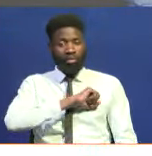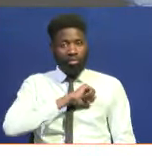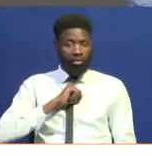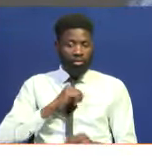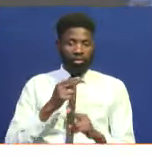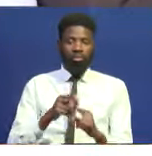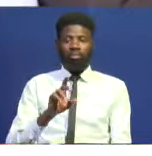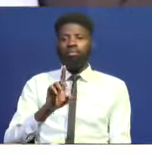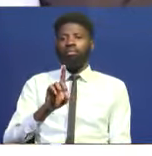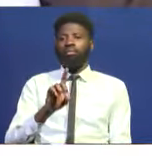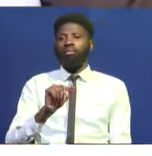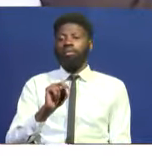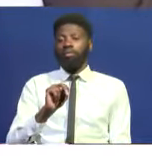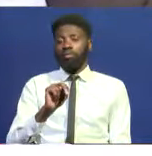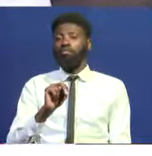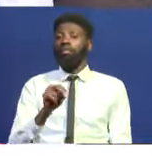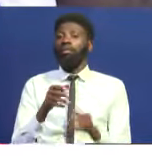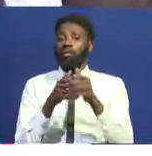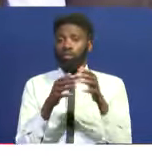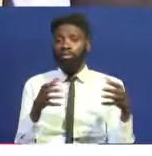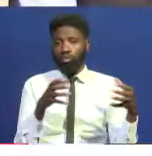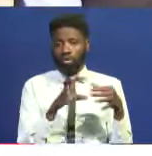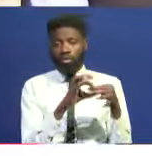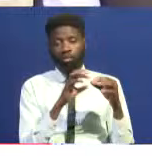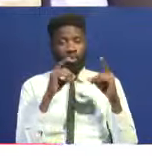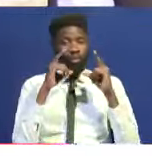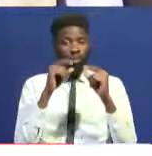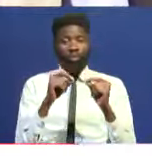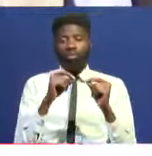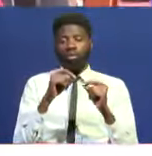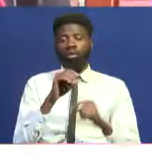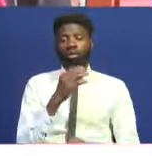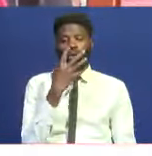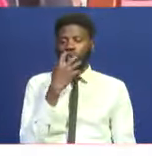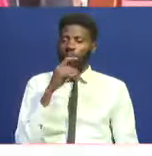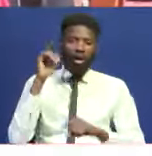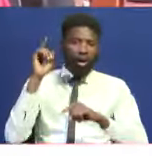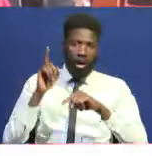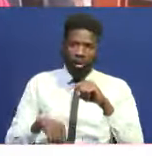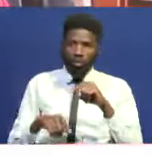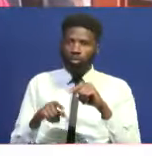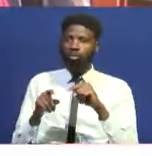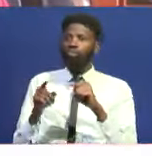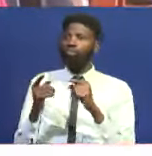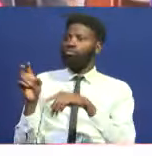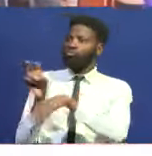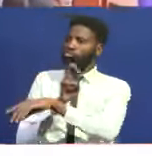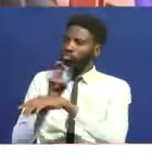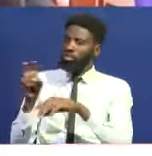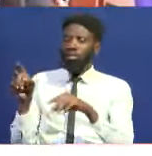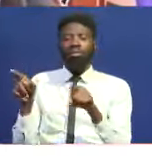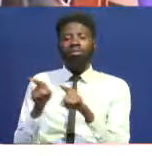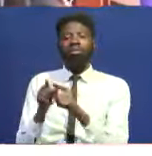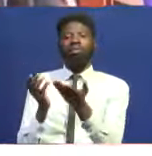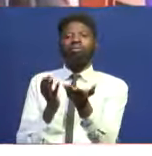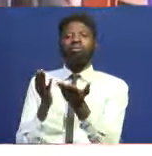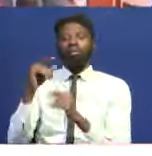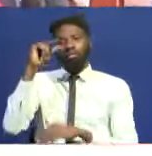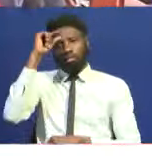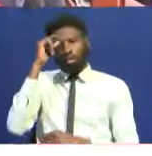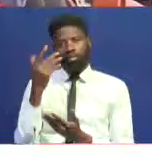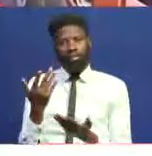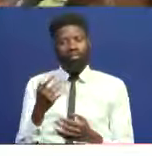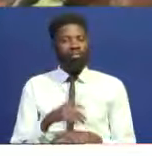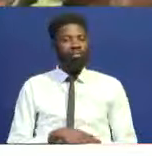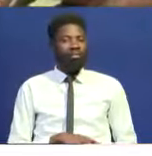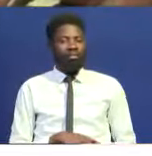claimed ODM cannot serve and oversight the very same government it is working for. The leaders who spoke in Makueni are calling on Kenyans